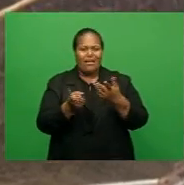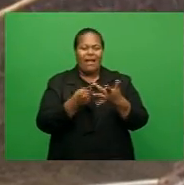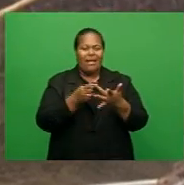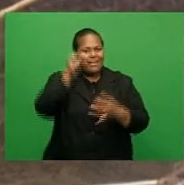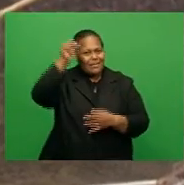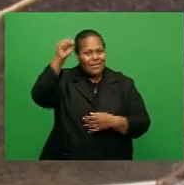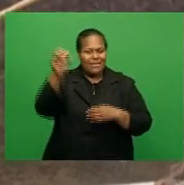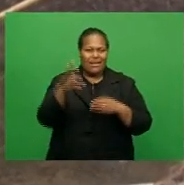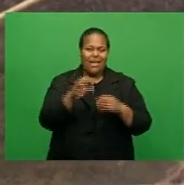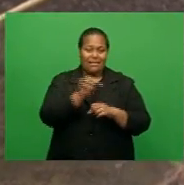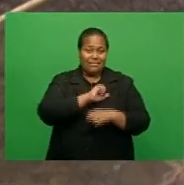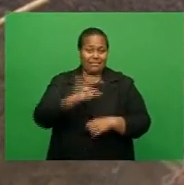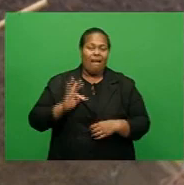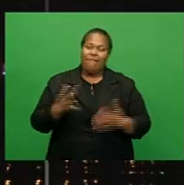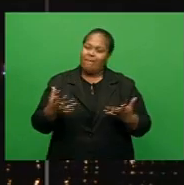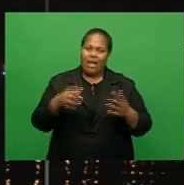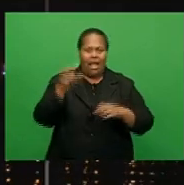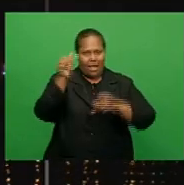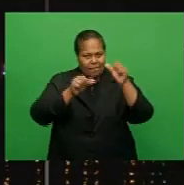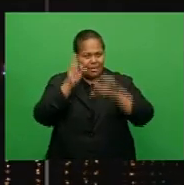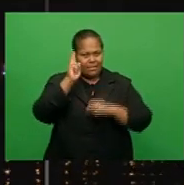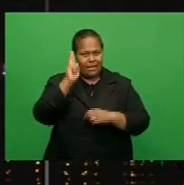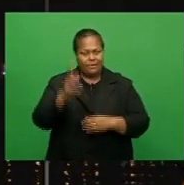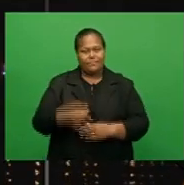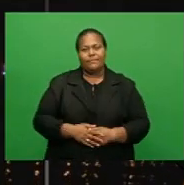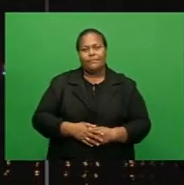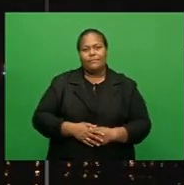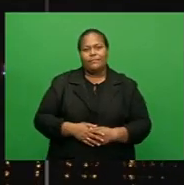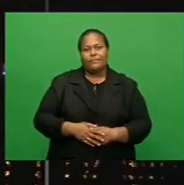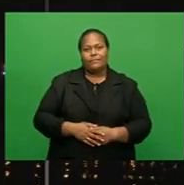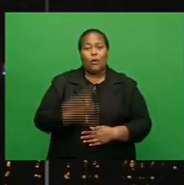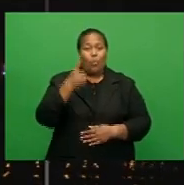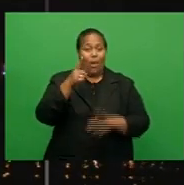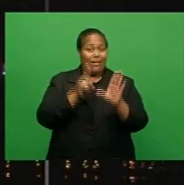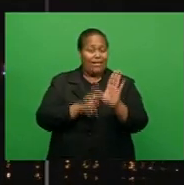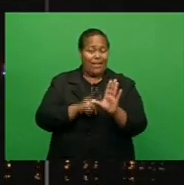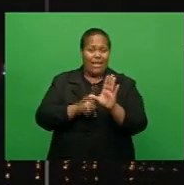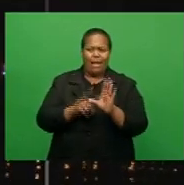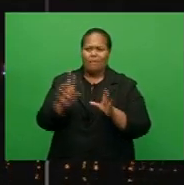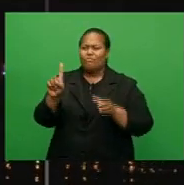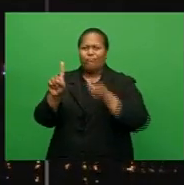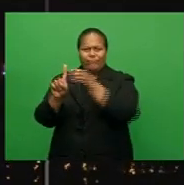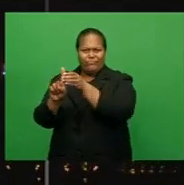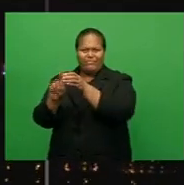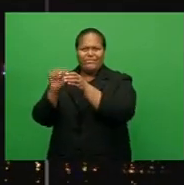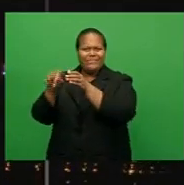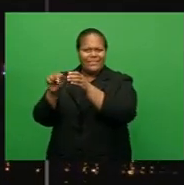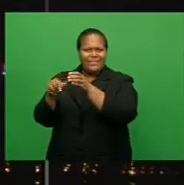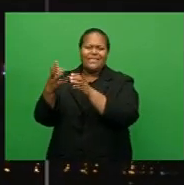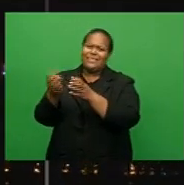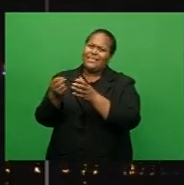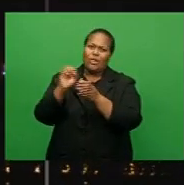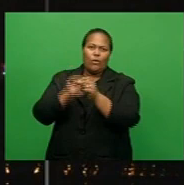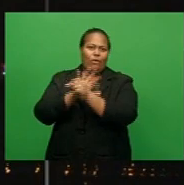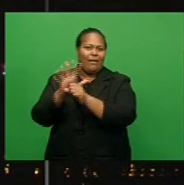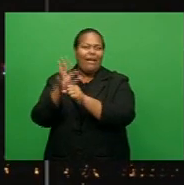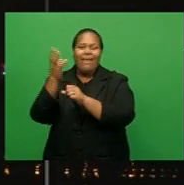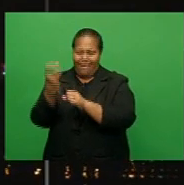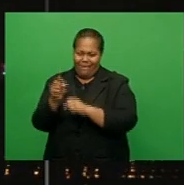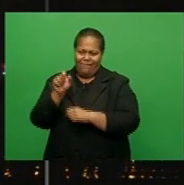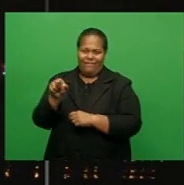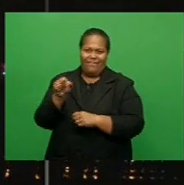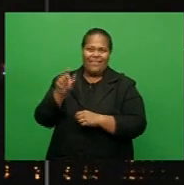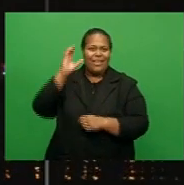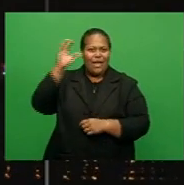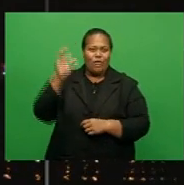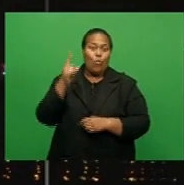Kritika Kumar, FBC News. One new border quarantine case of COVID-19 has been recorded in the country. The patient